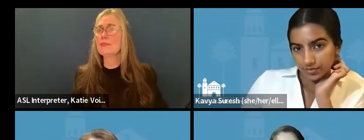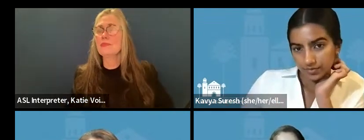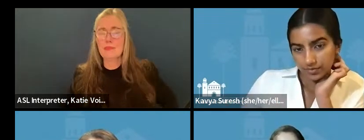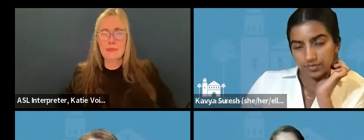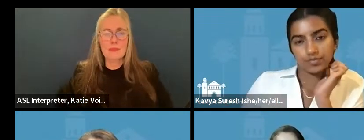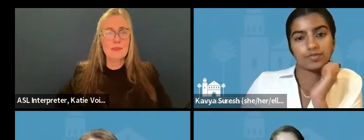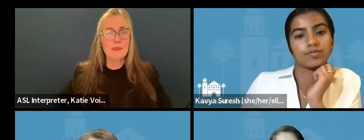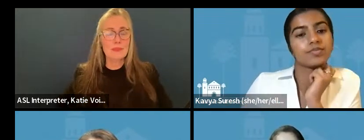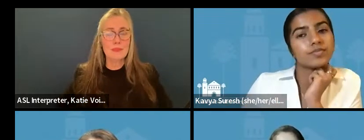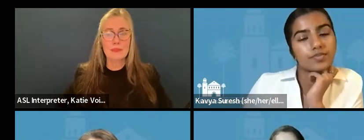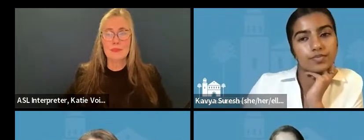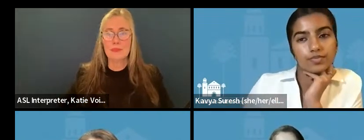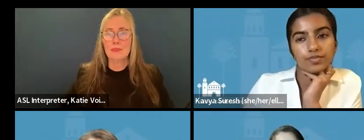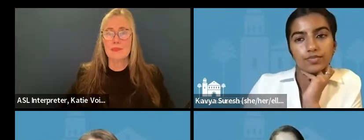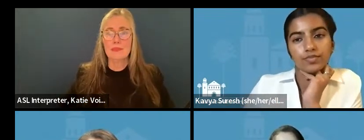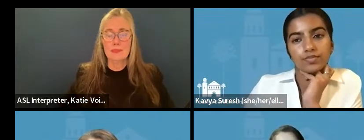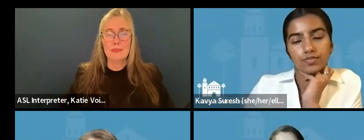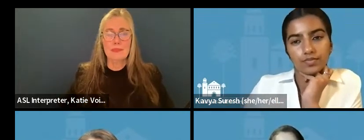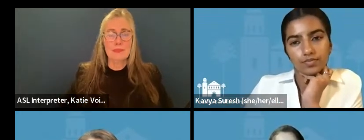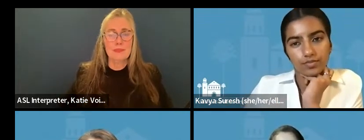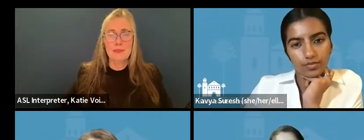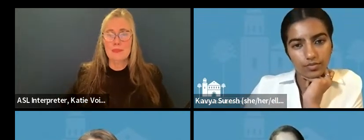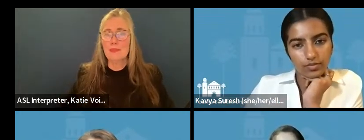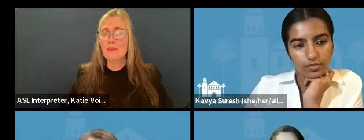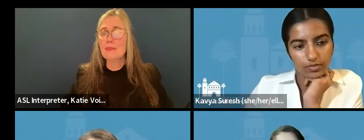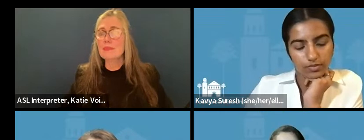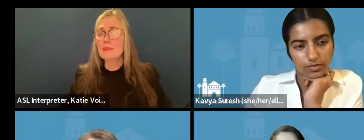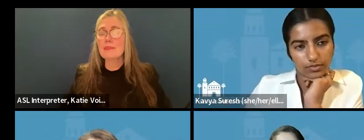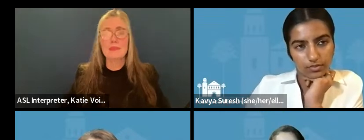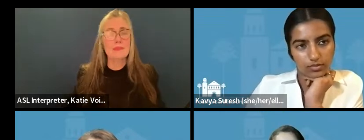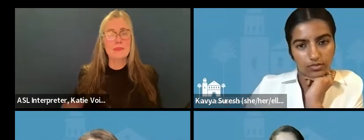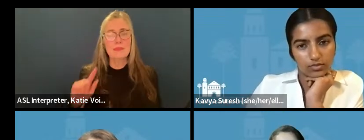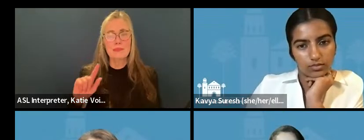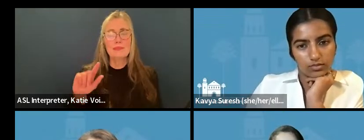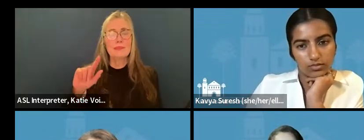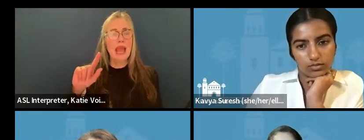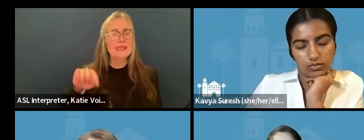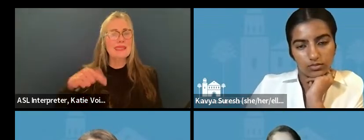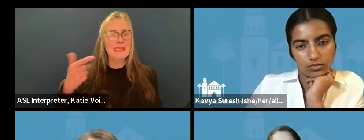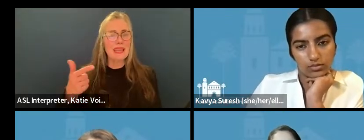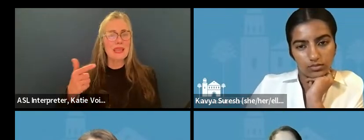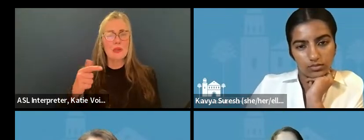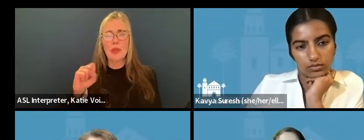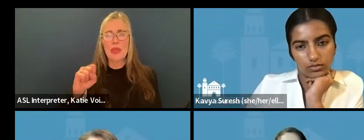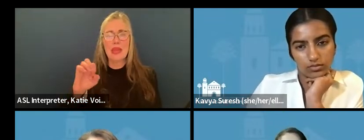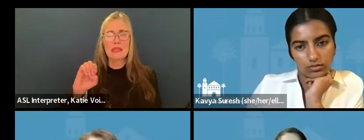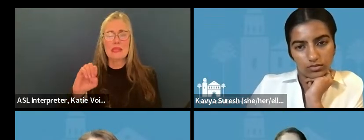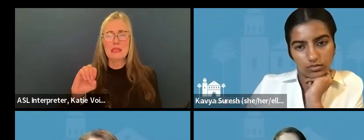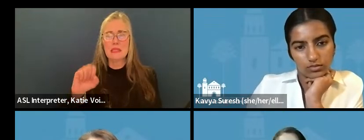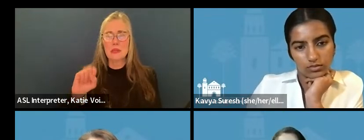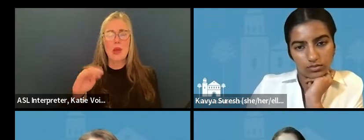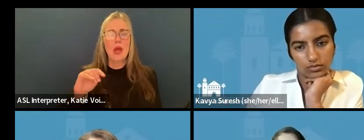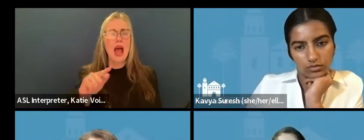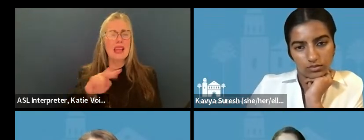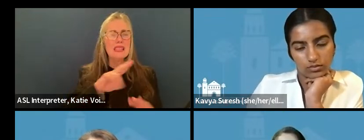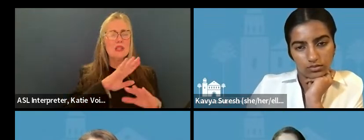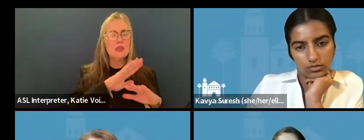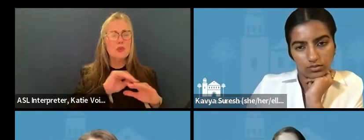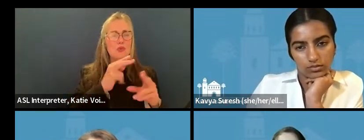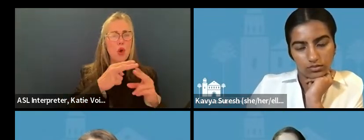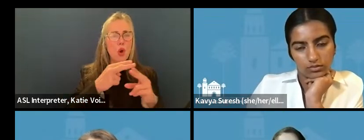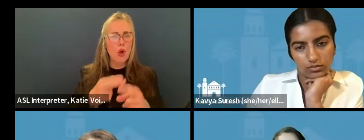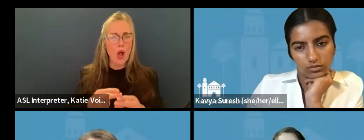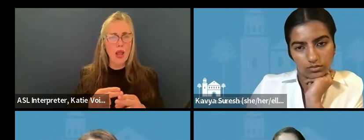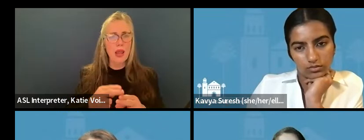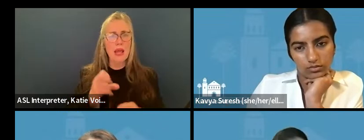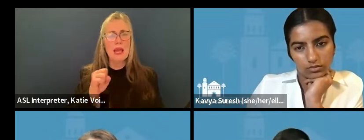Second. It has been motioned and seconded with an abstention. Let me do a roll call. Sandra, can you do a